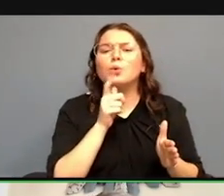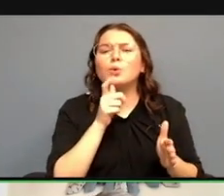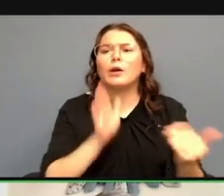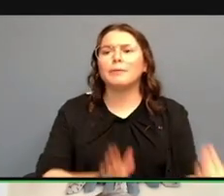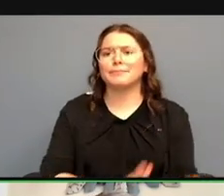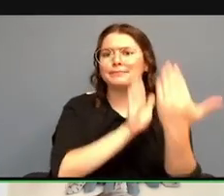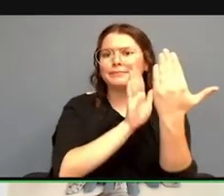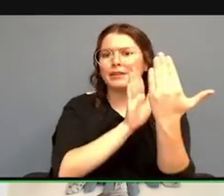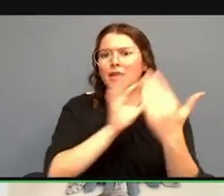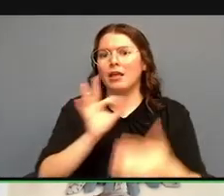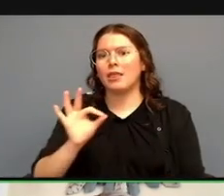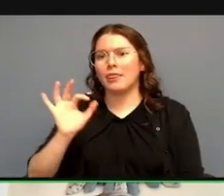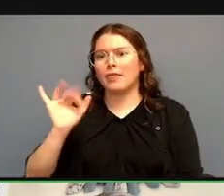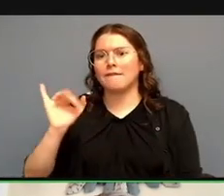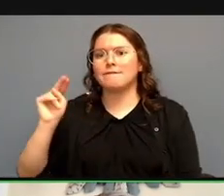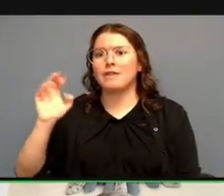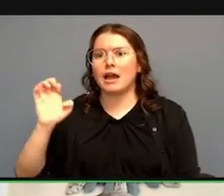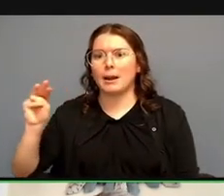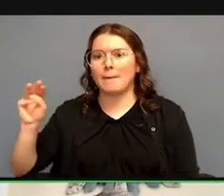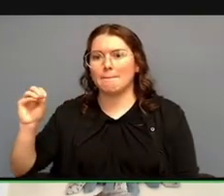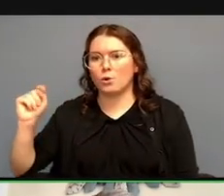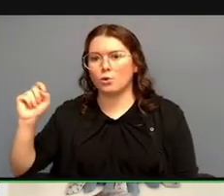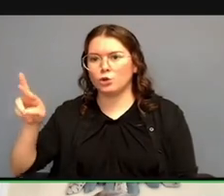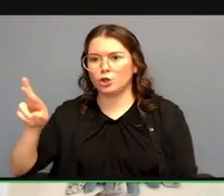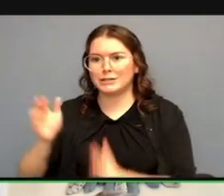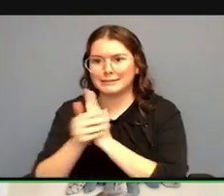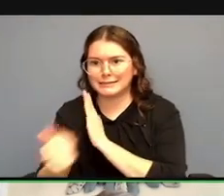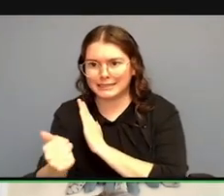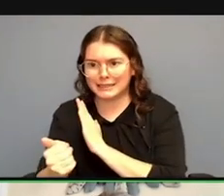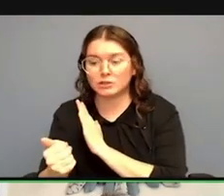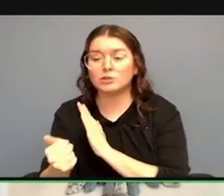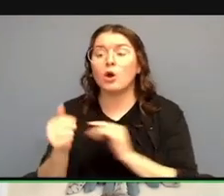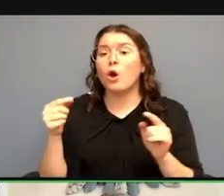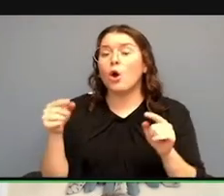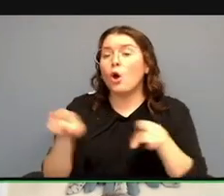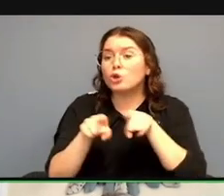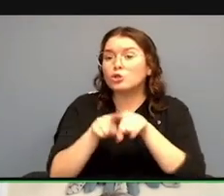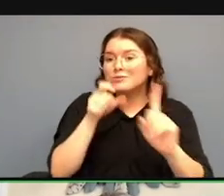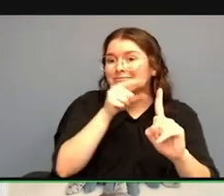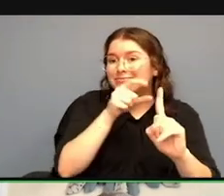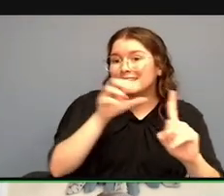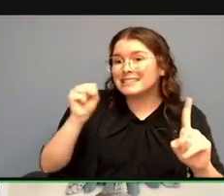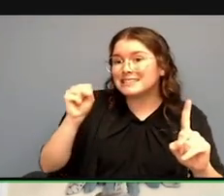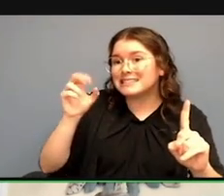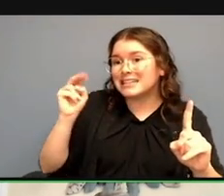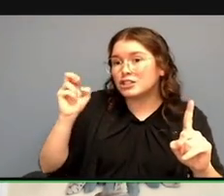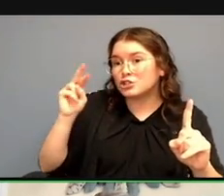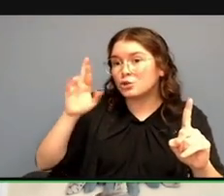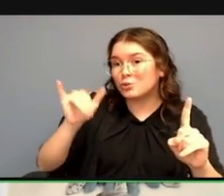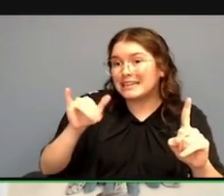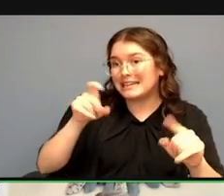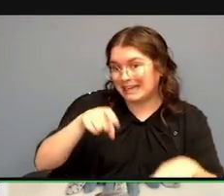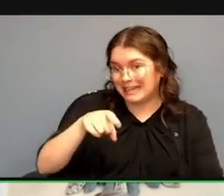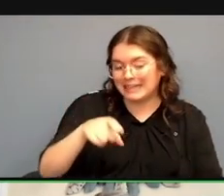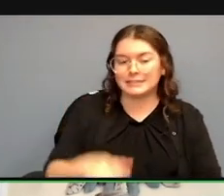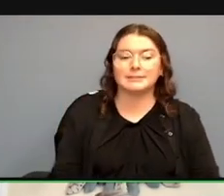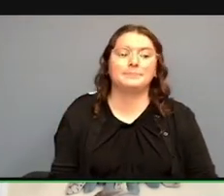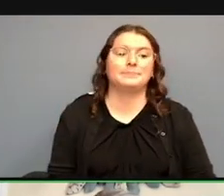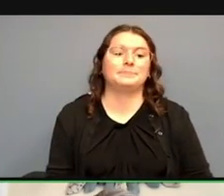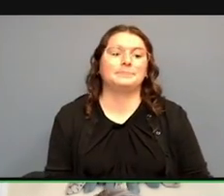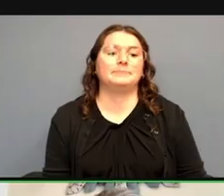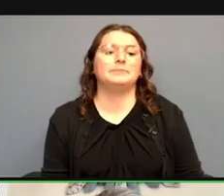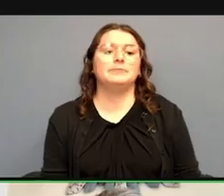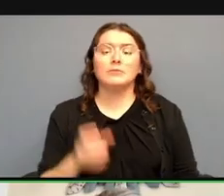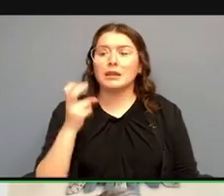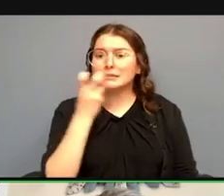motor skills. They also help with sensory needs. A speech language pathologist can address